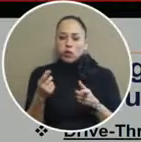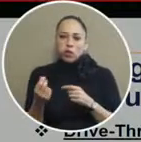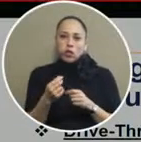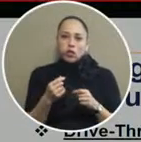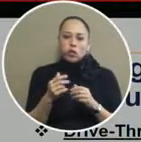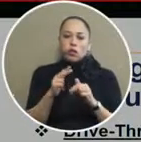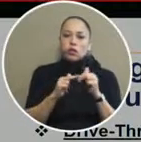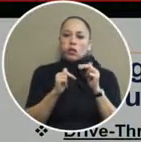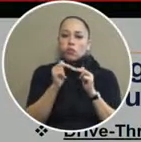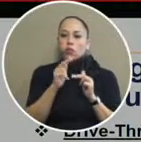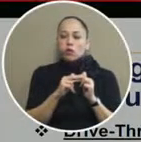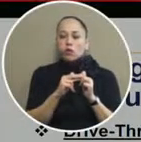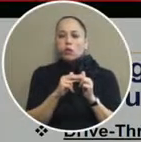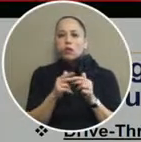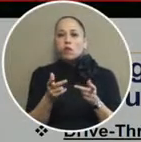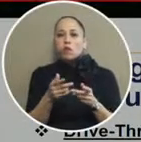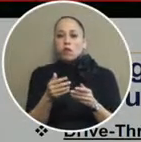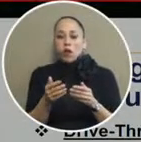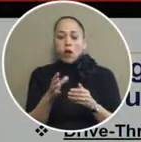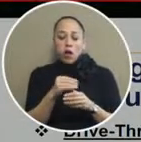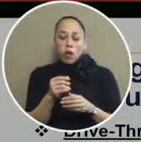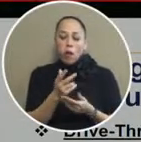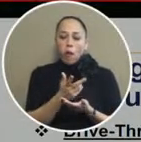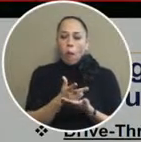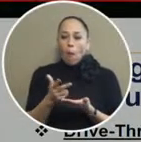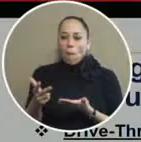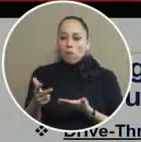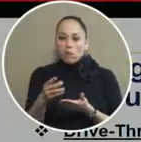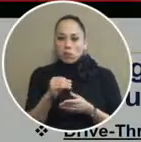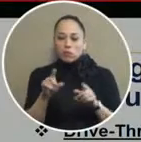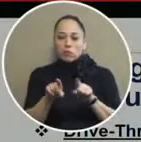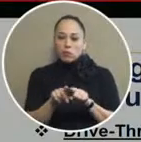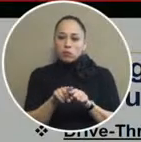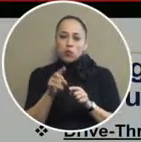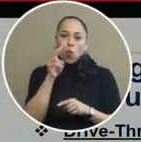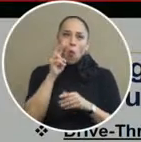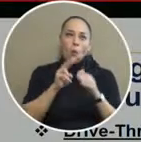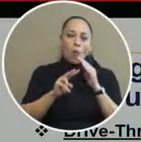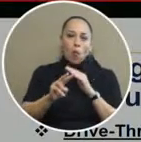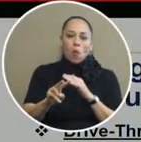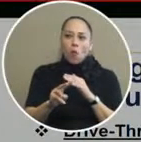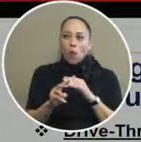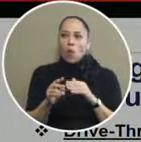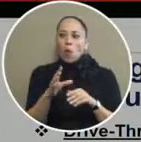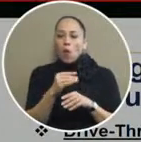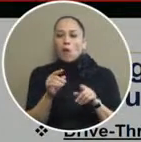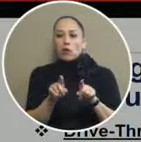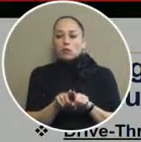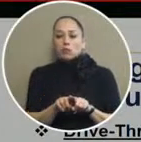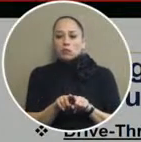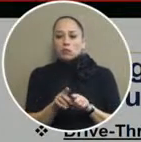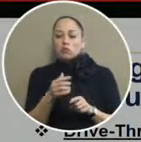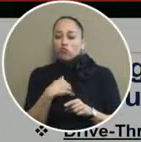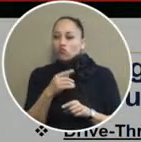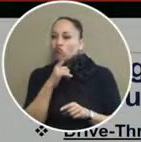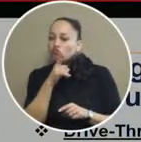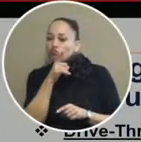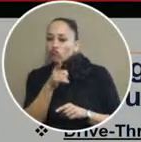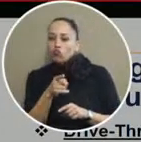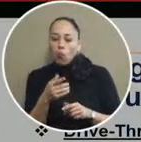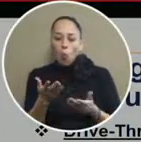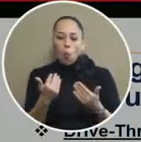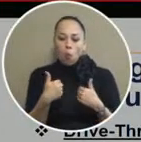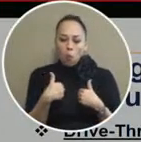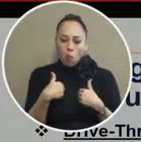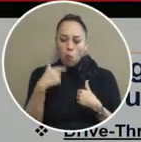and building facility and the parking availability, as well as anticipating queue lines as well. So making sure that we take that